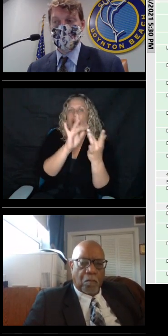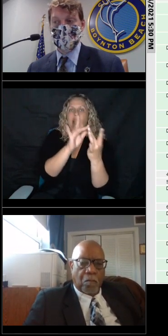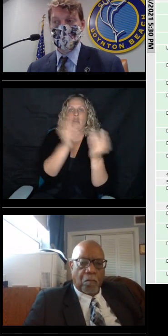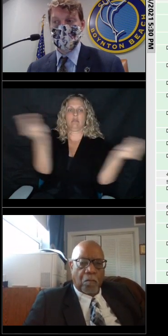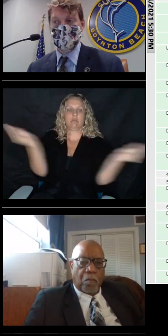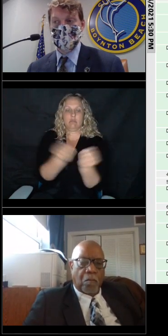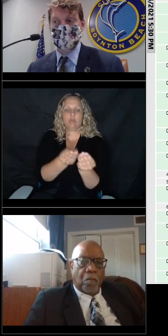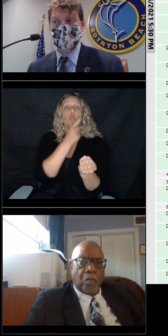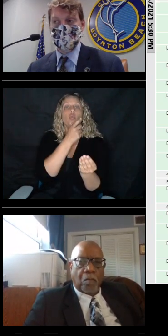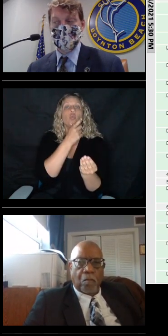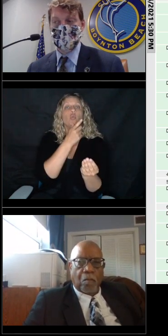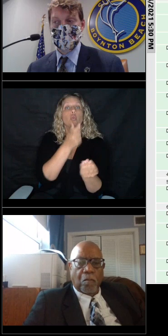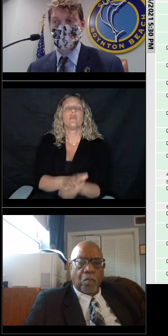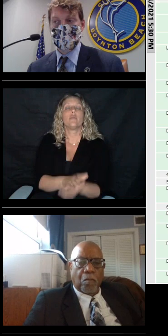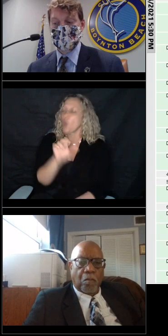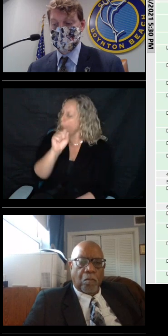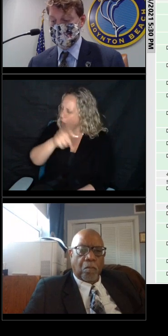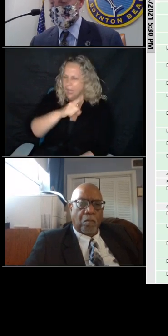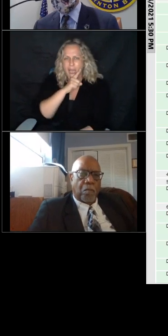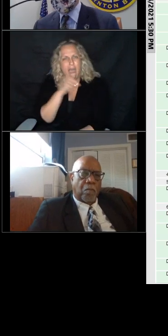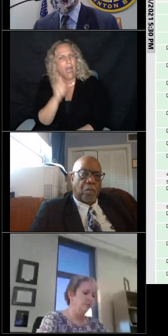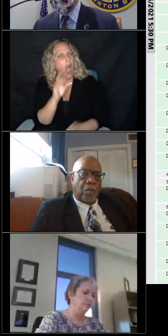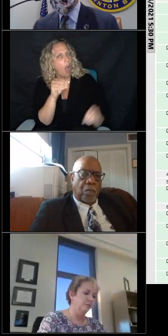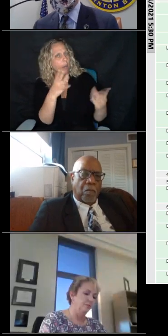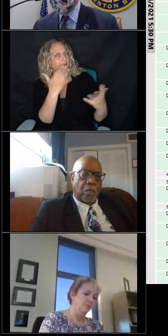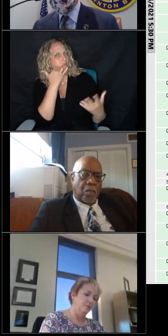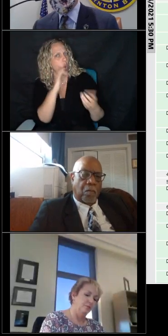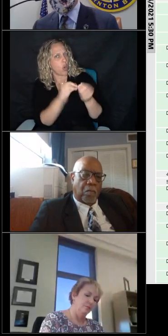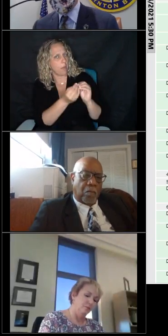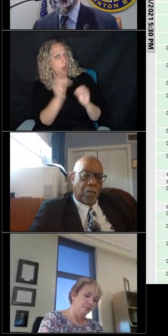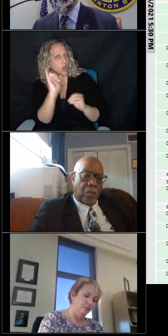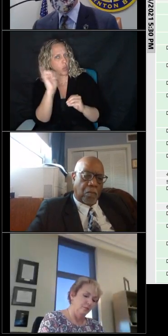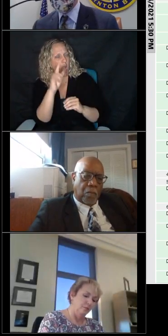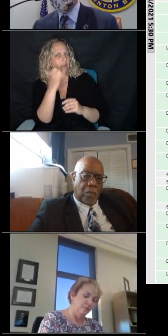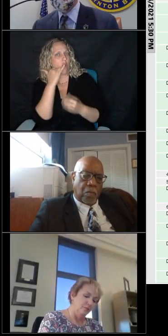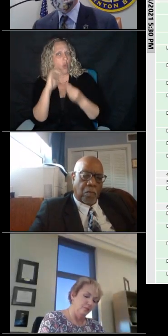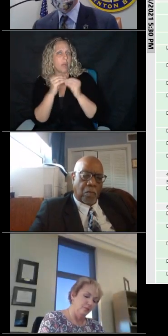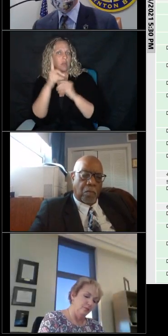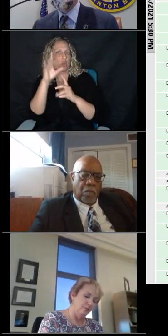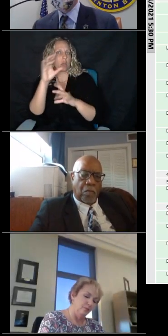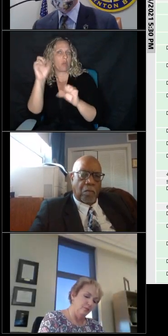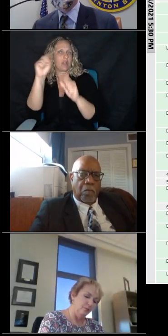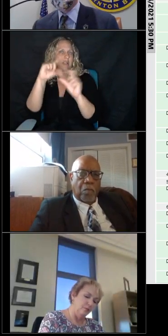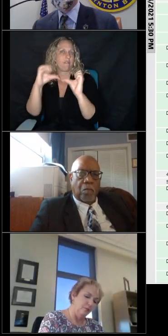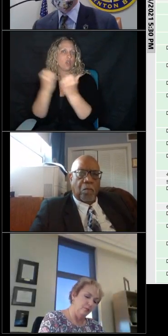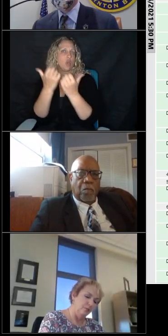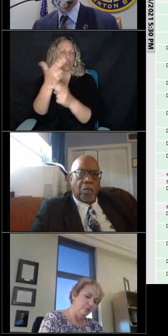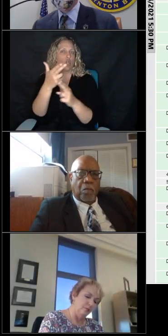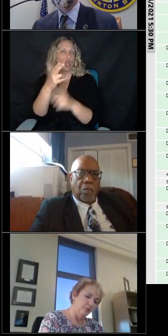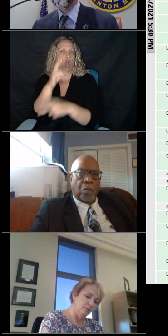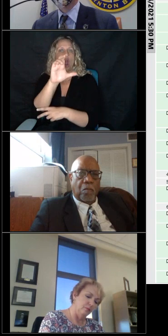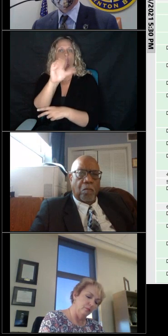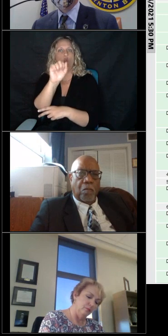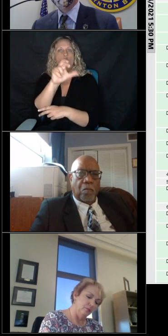information? Oh, absolutely. I'll provide my phone number as well as the phone number to the president of our association, Carson